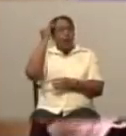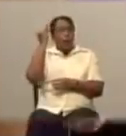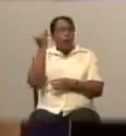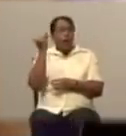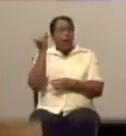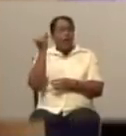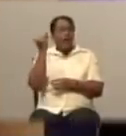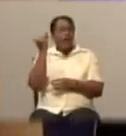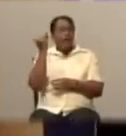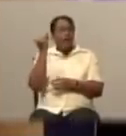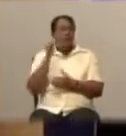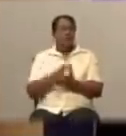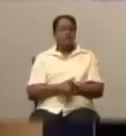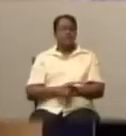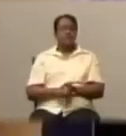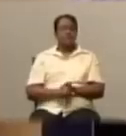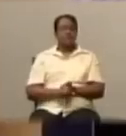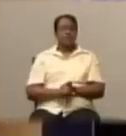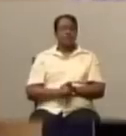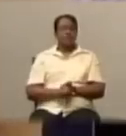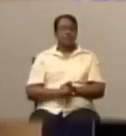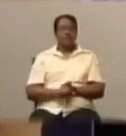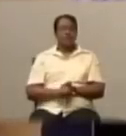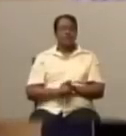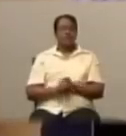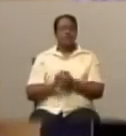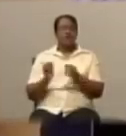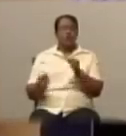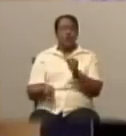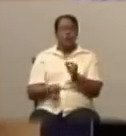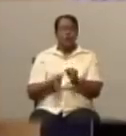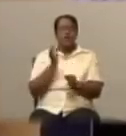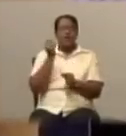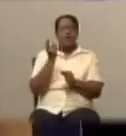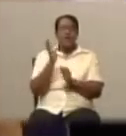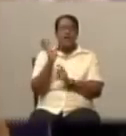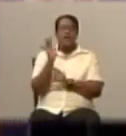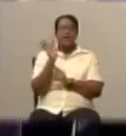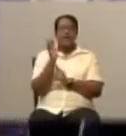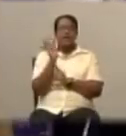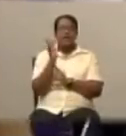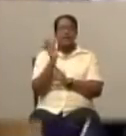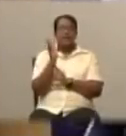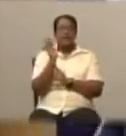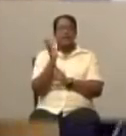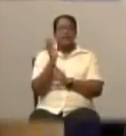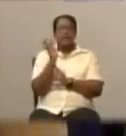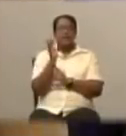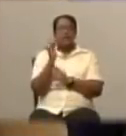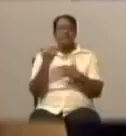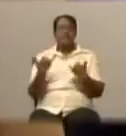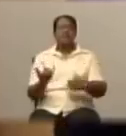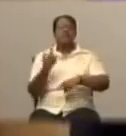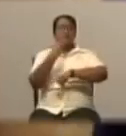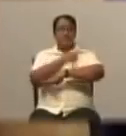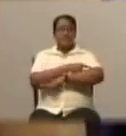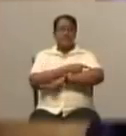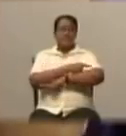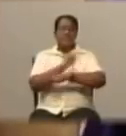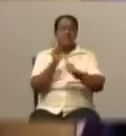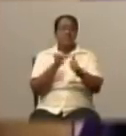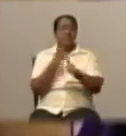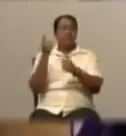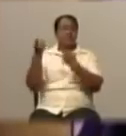we have enlightened the candle today. Because indeed, we want to believe, we want